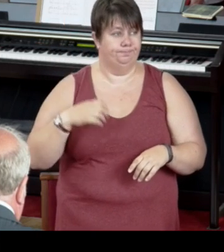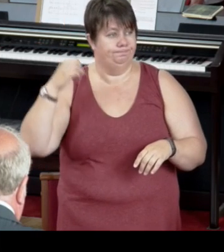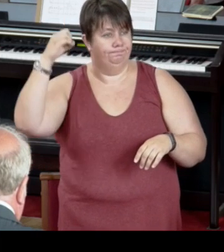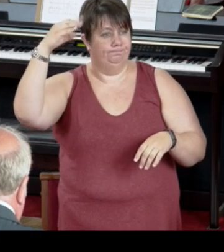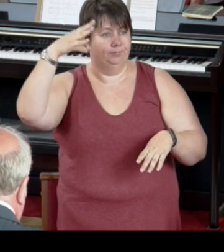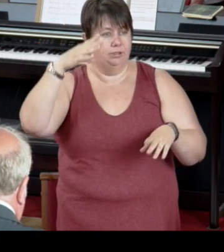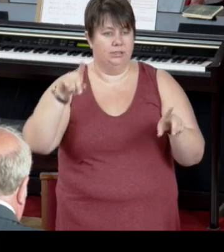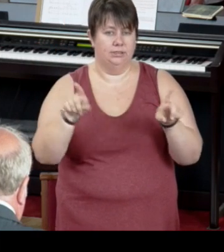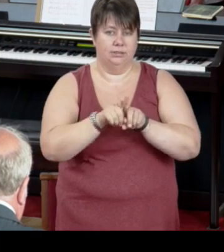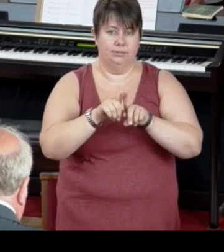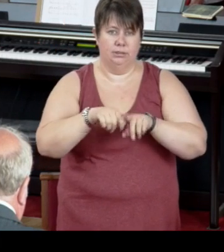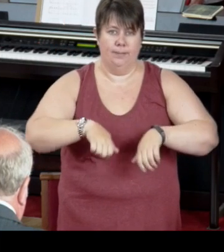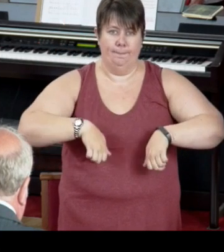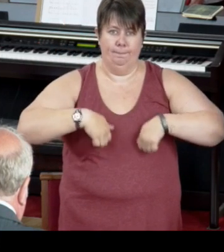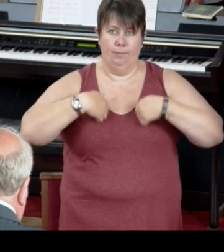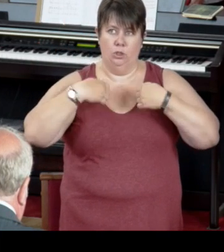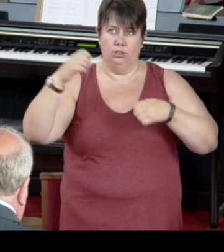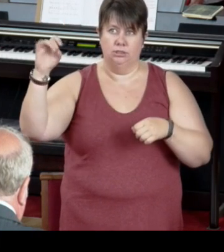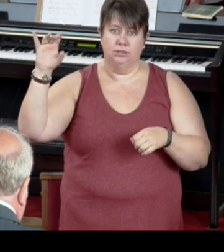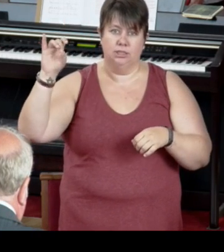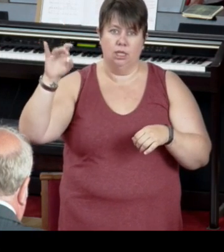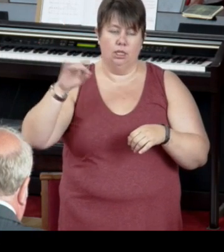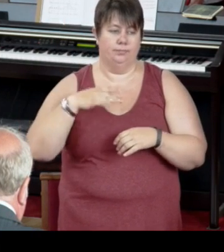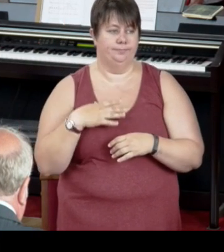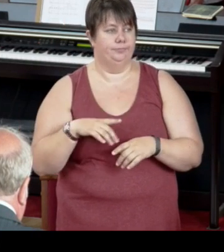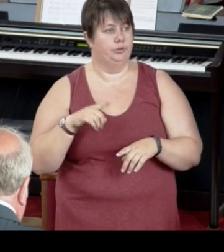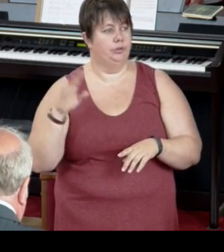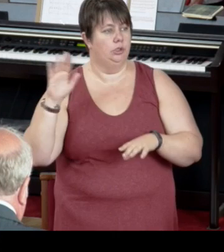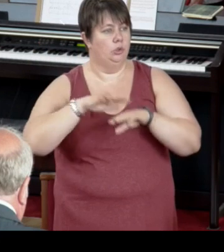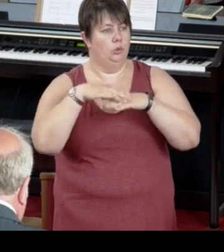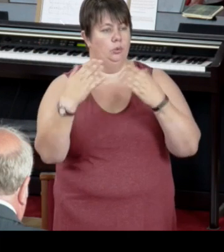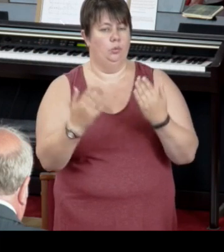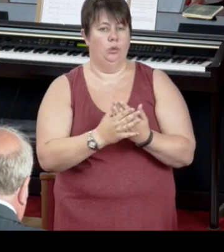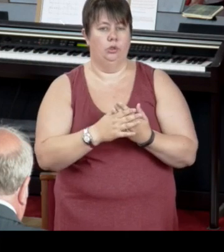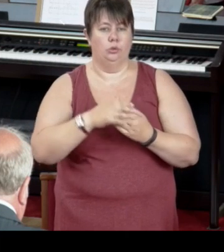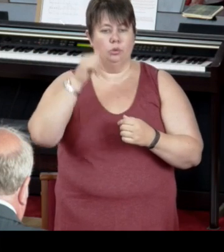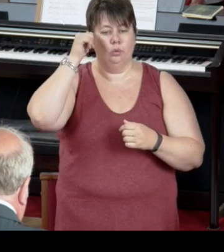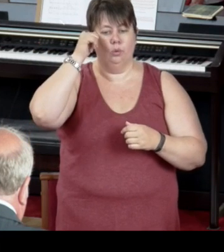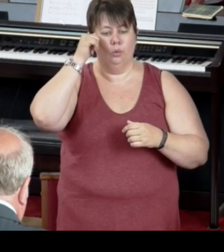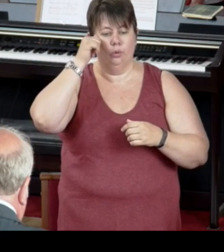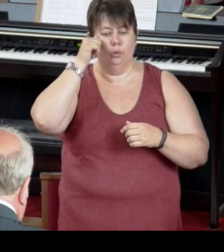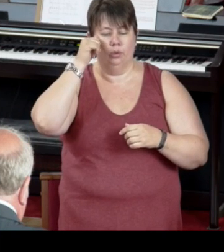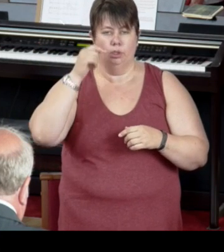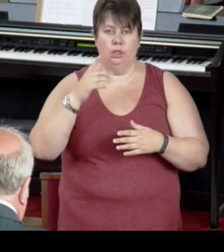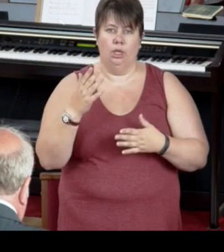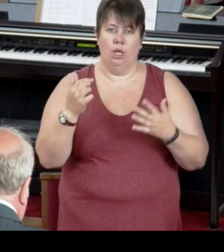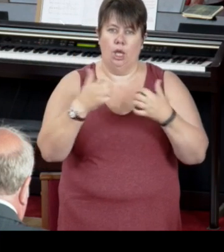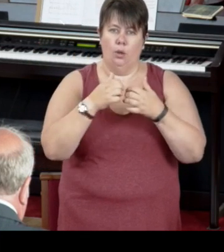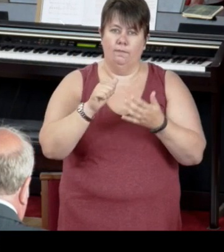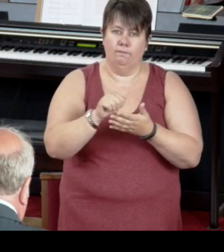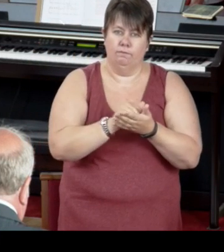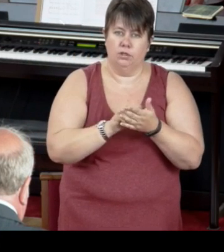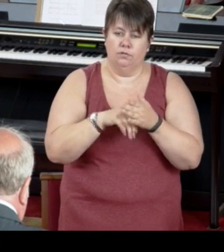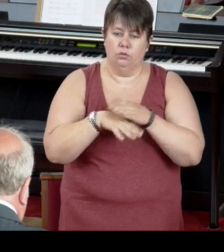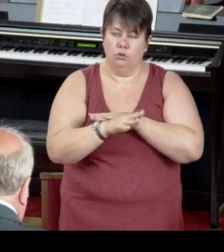the morning star, that the world may know the love and forgiveness of Jesus Christ. And